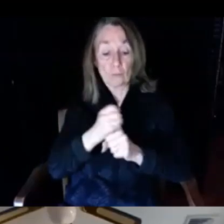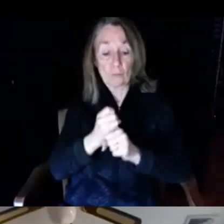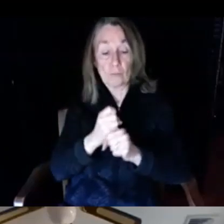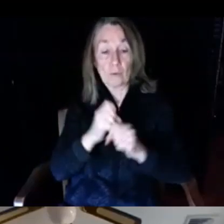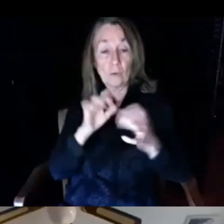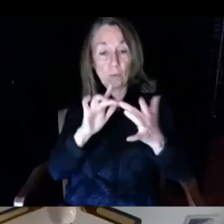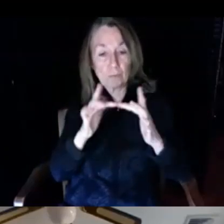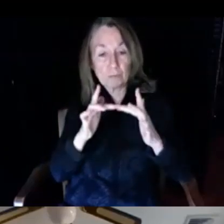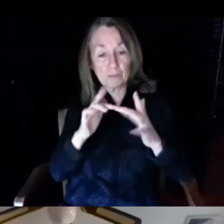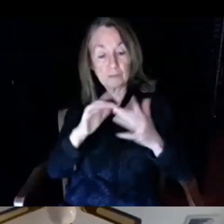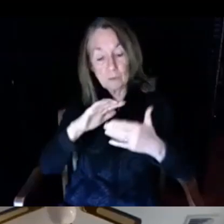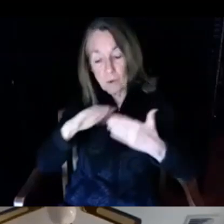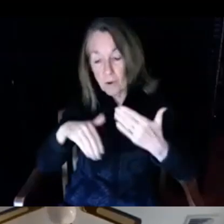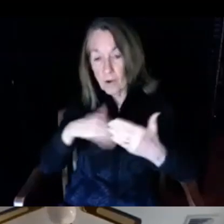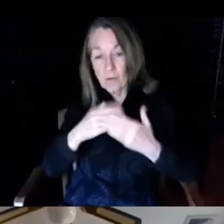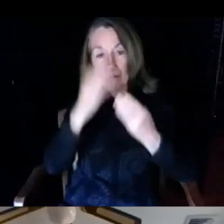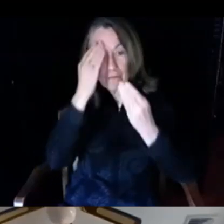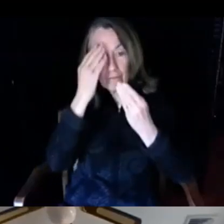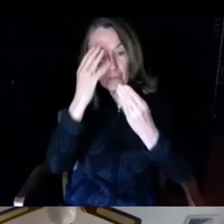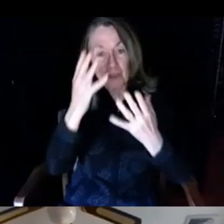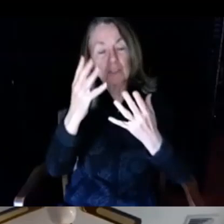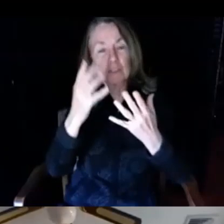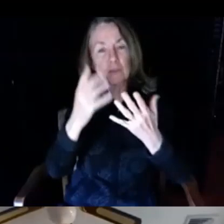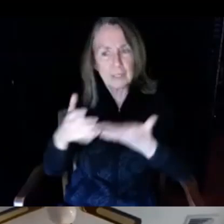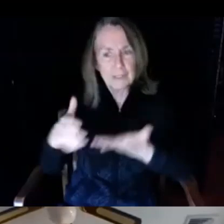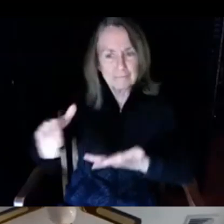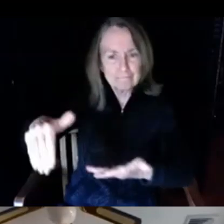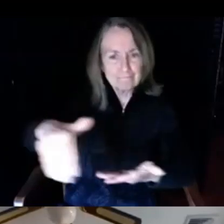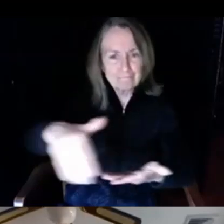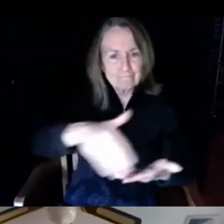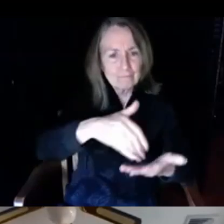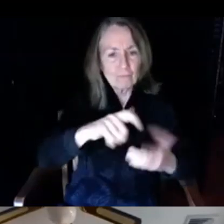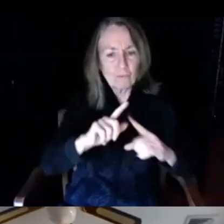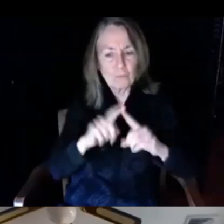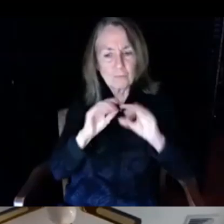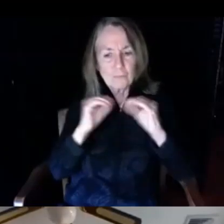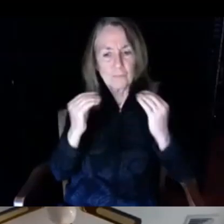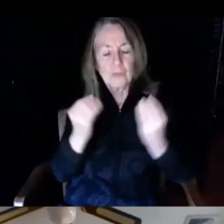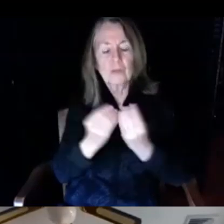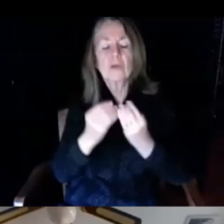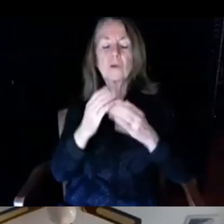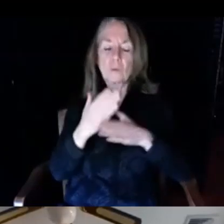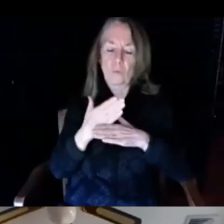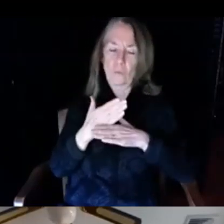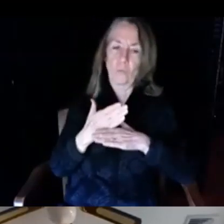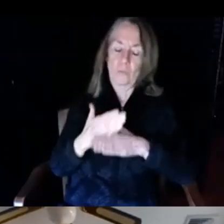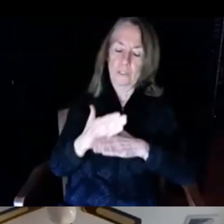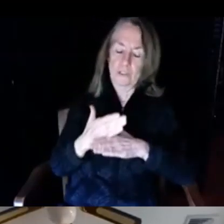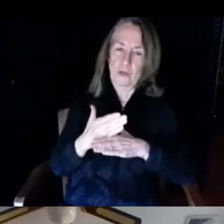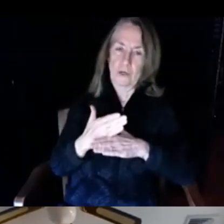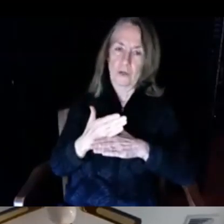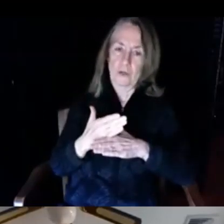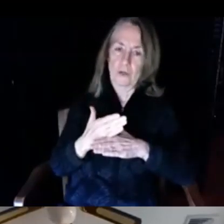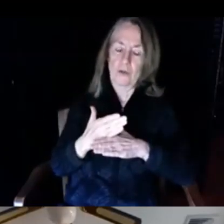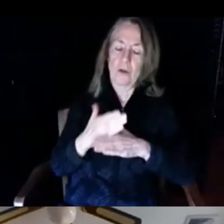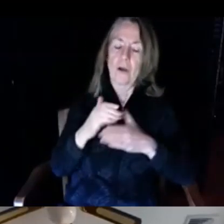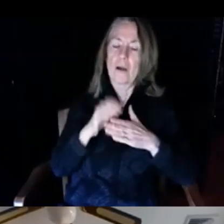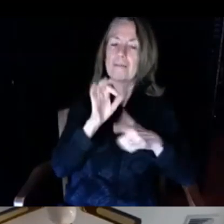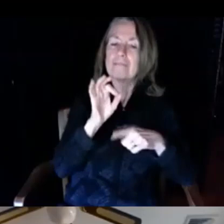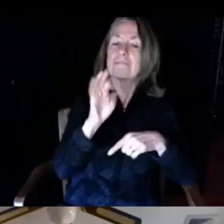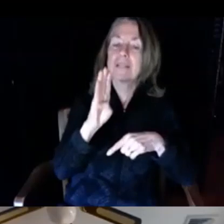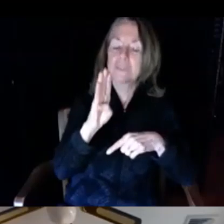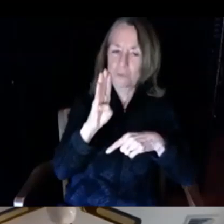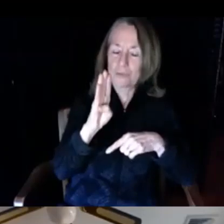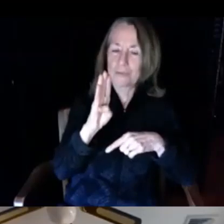So all our information that we're gathering from all these organizations, we share on that that Facebook page. So